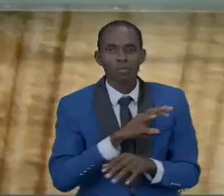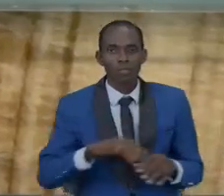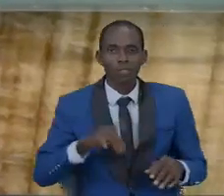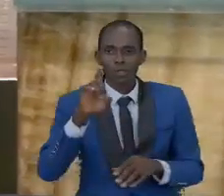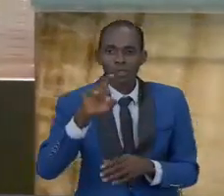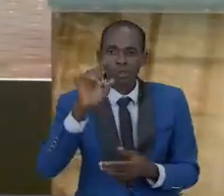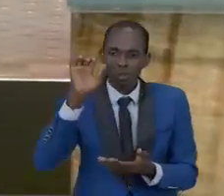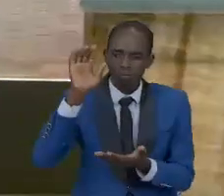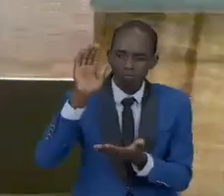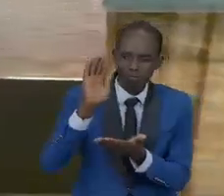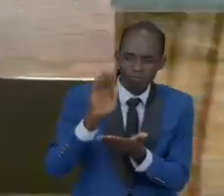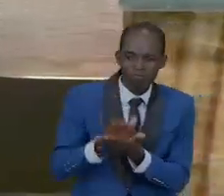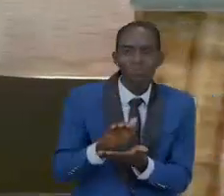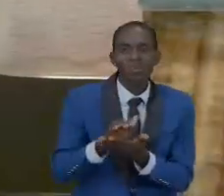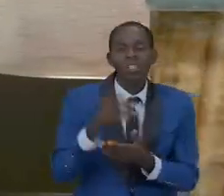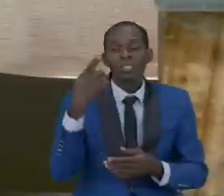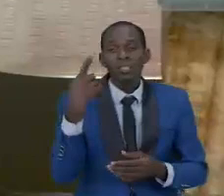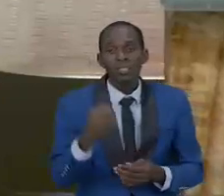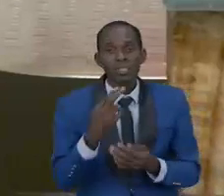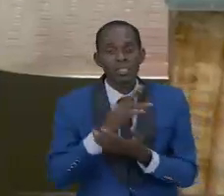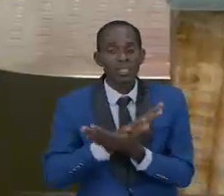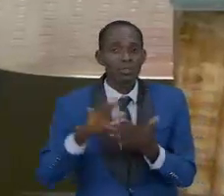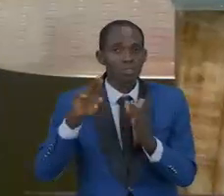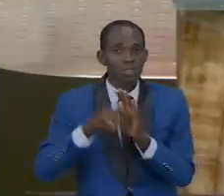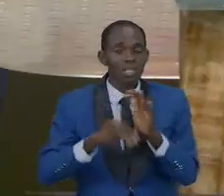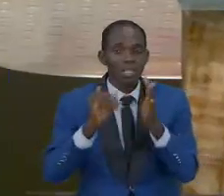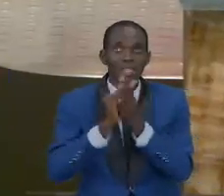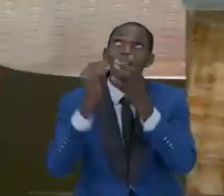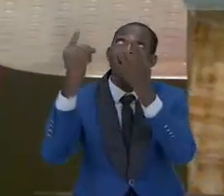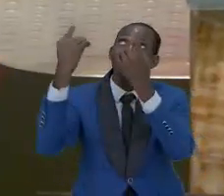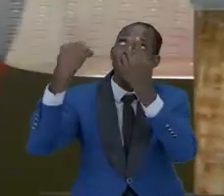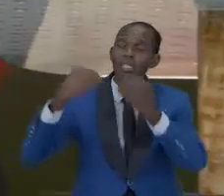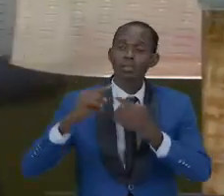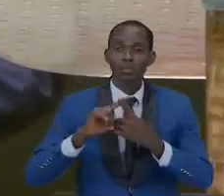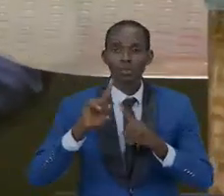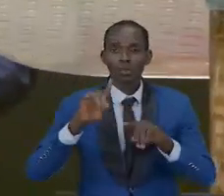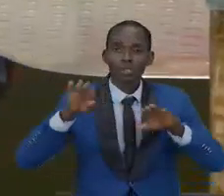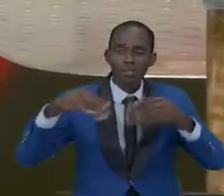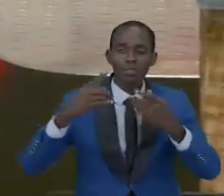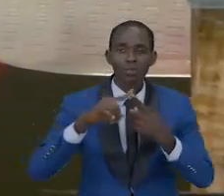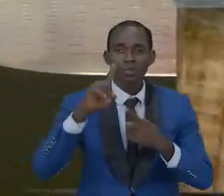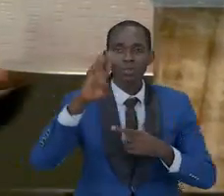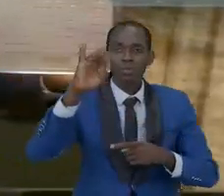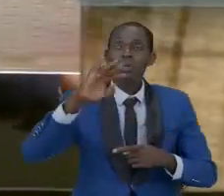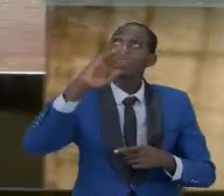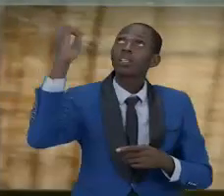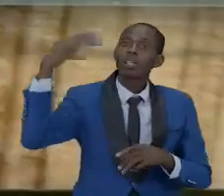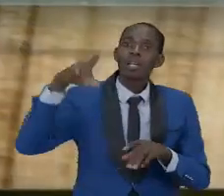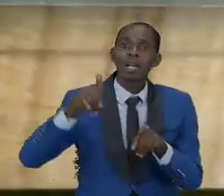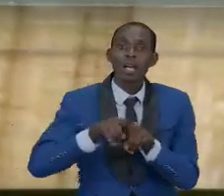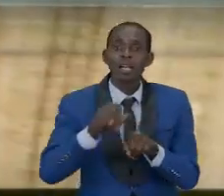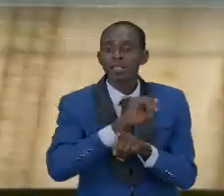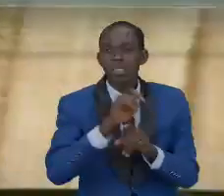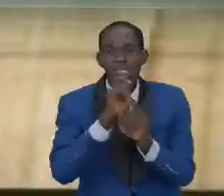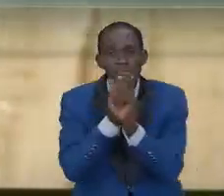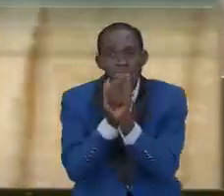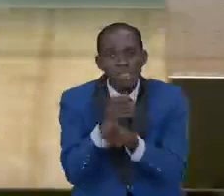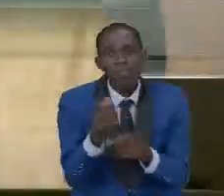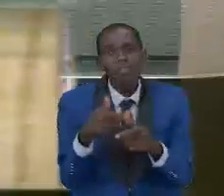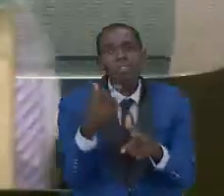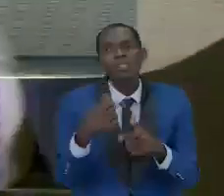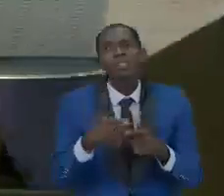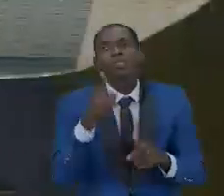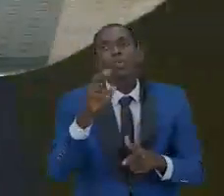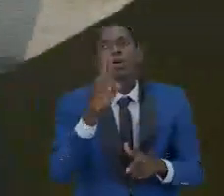the righteousness that came to you that was given to you by grace and as a gift then you